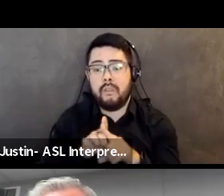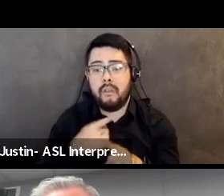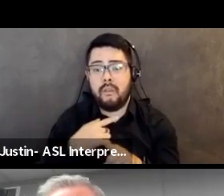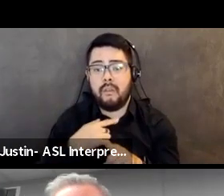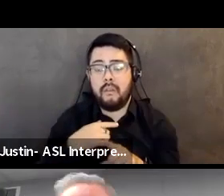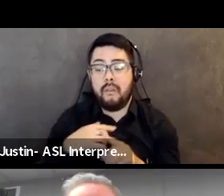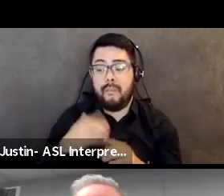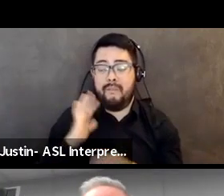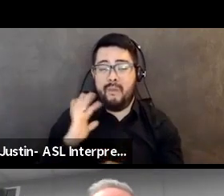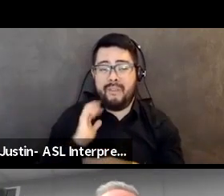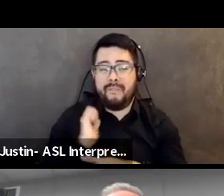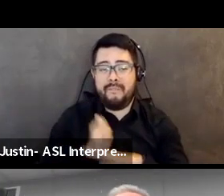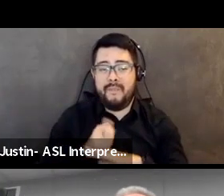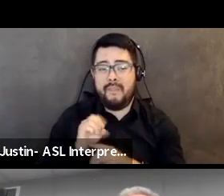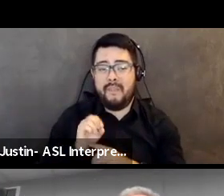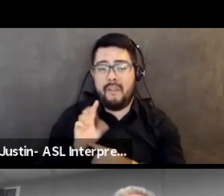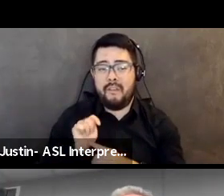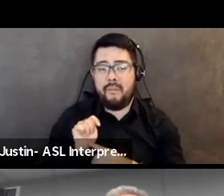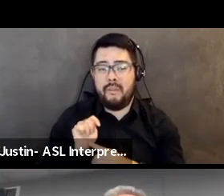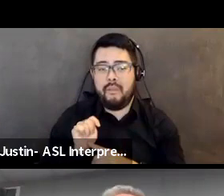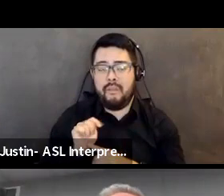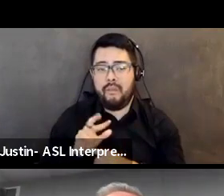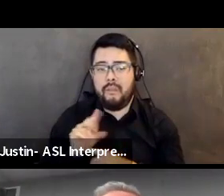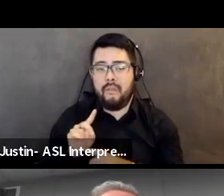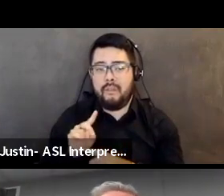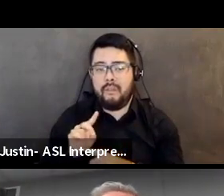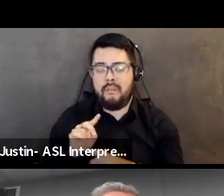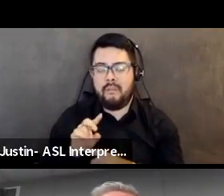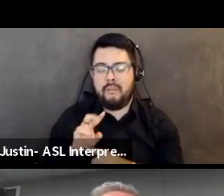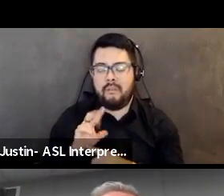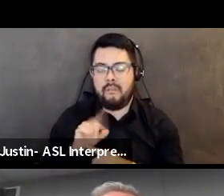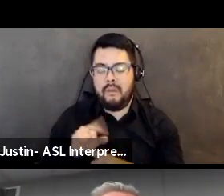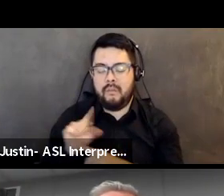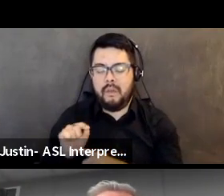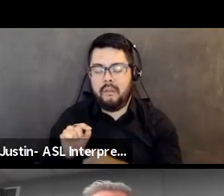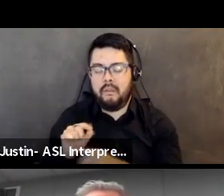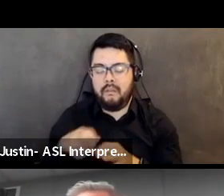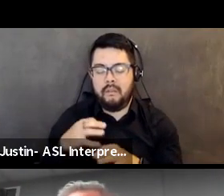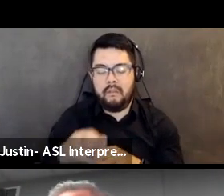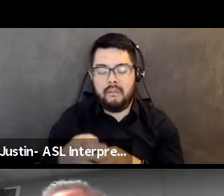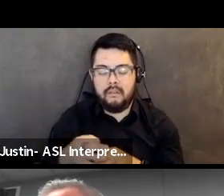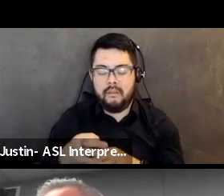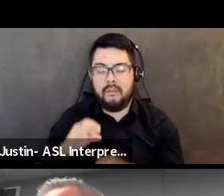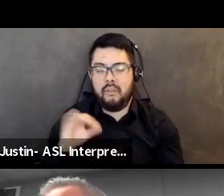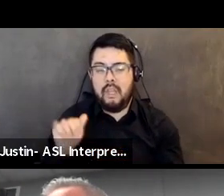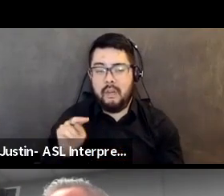from october 31st 2020 to january 31st 2021.